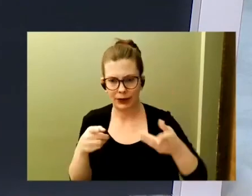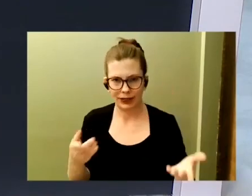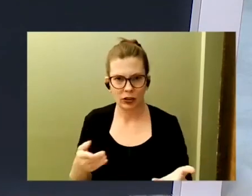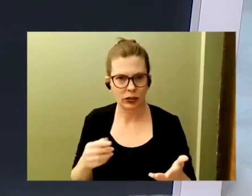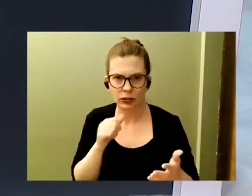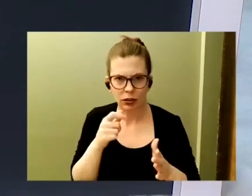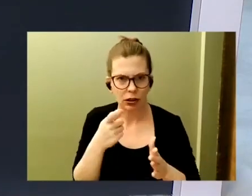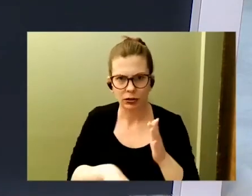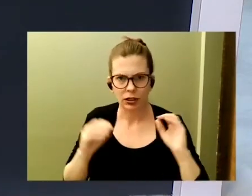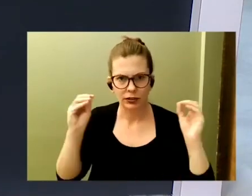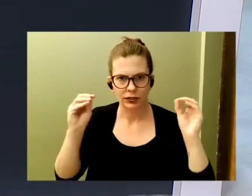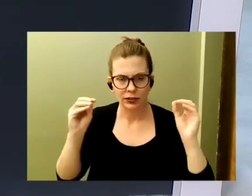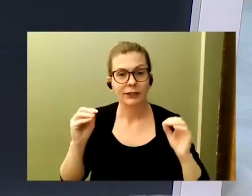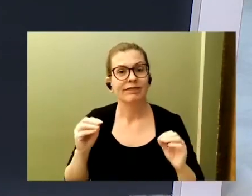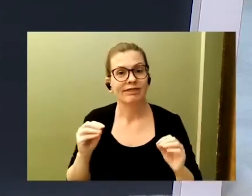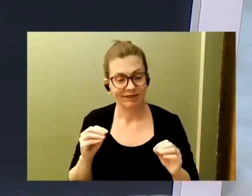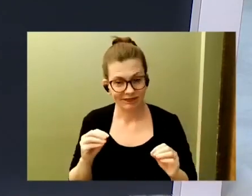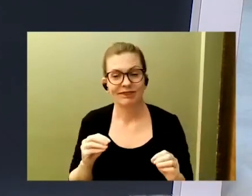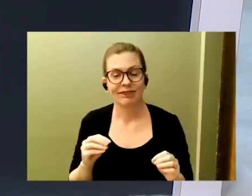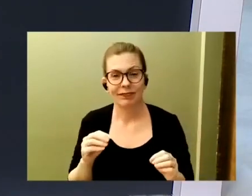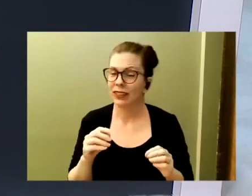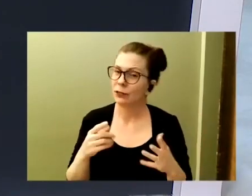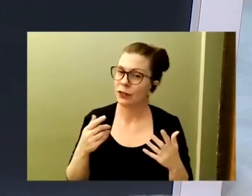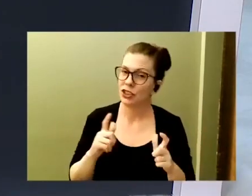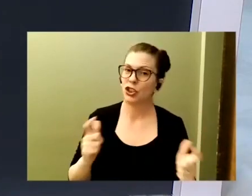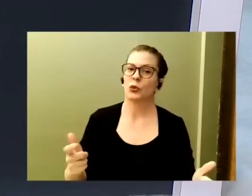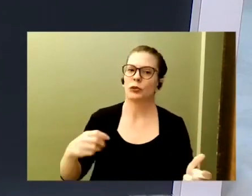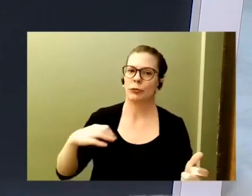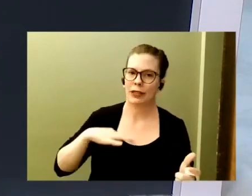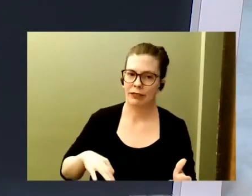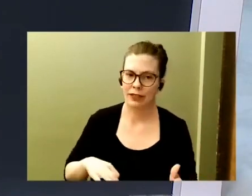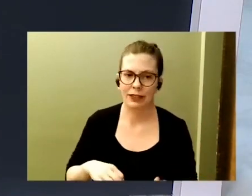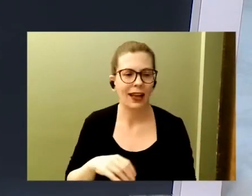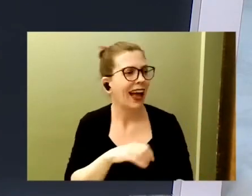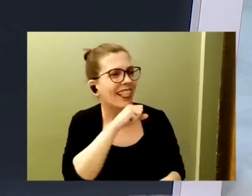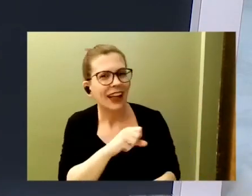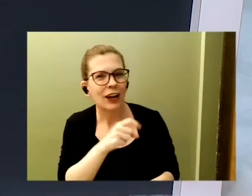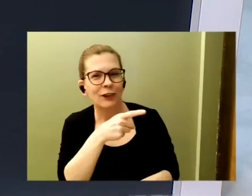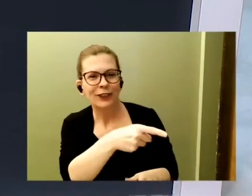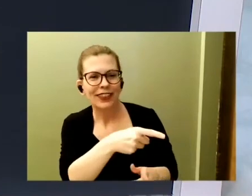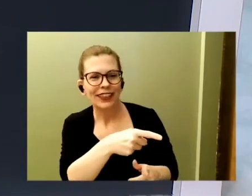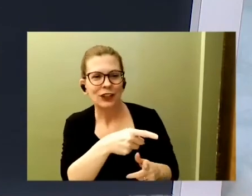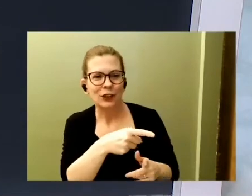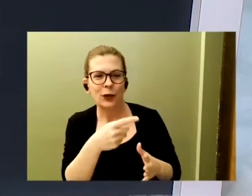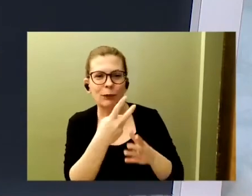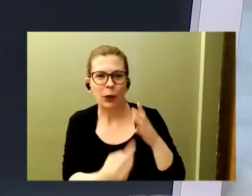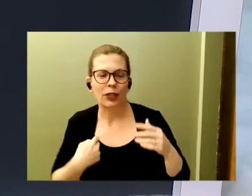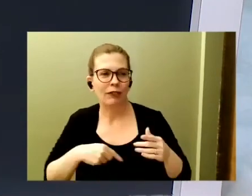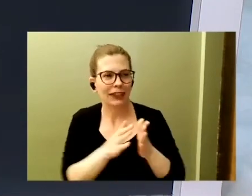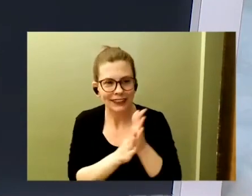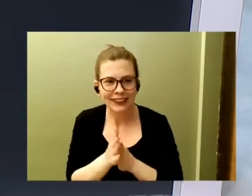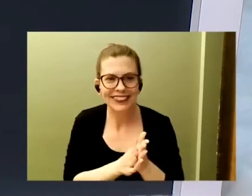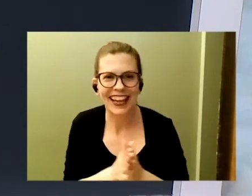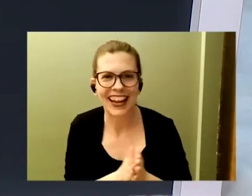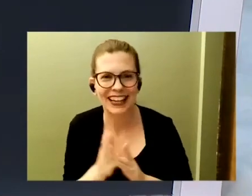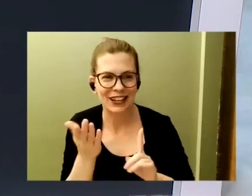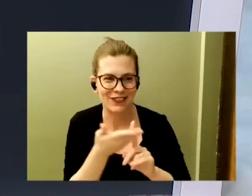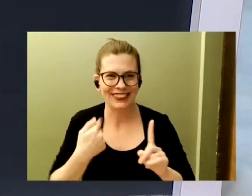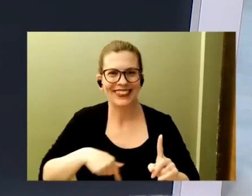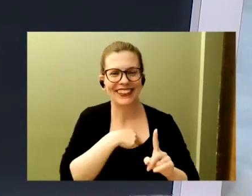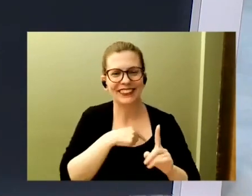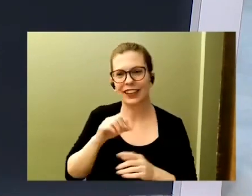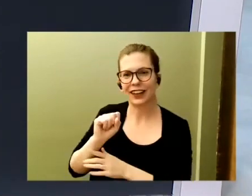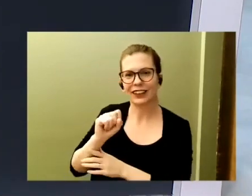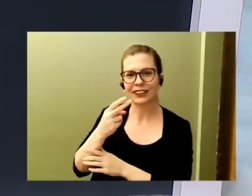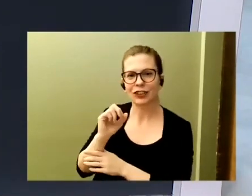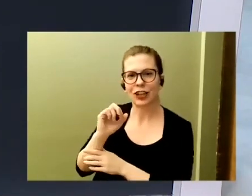Yeah. actually a huge benefit in my opinion. And I love that you are getting both of us enthusiastic about it because Shashank, you have a lot of